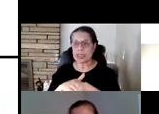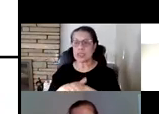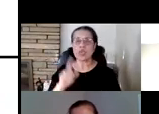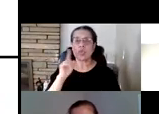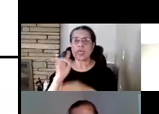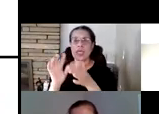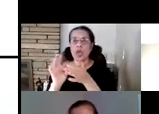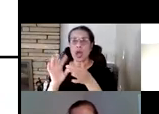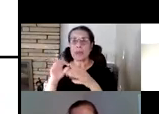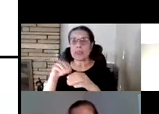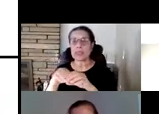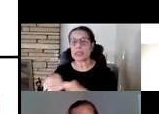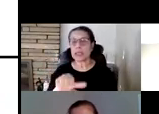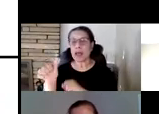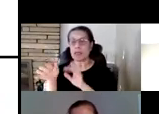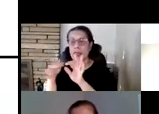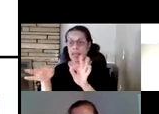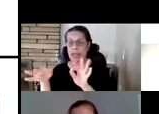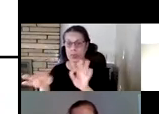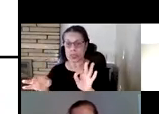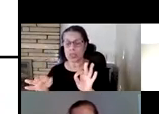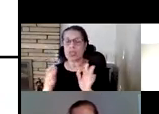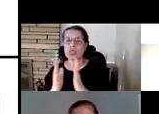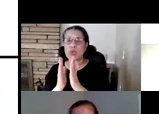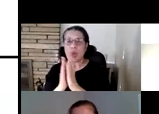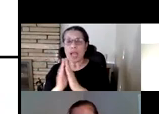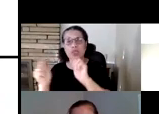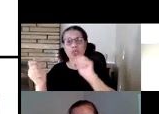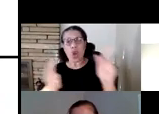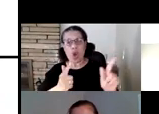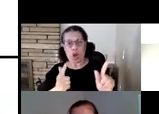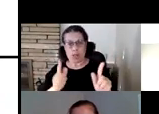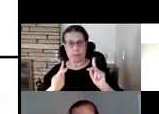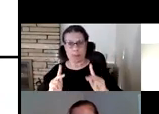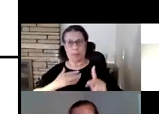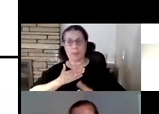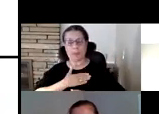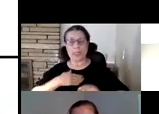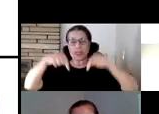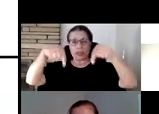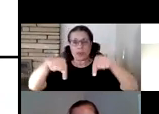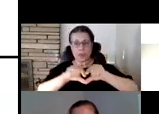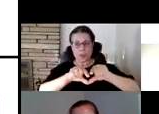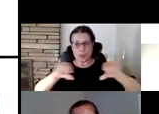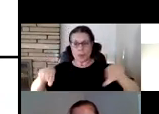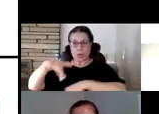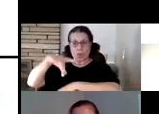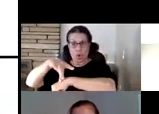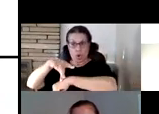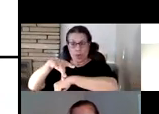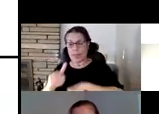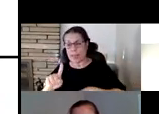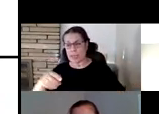in other languages. So I'd kindly ask everyone to enter one of the rooms available tonight, either English